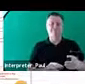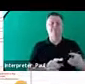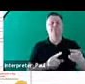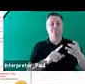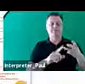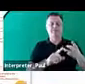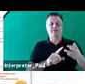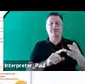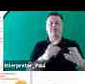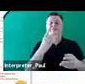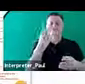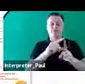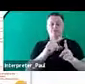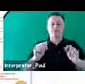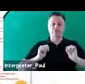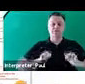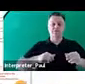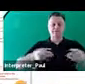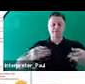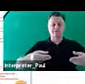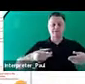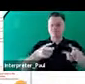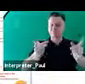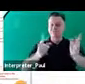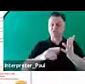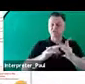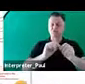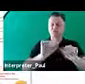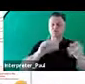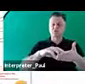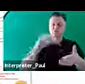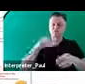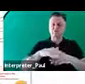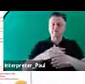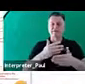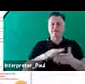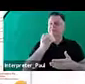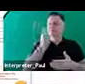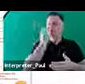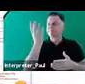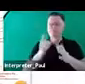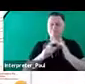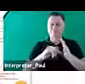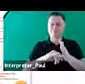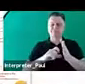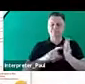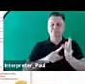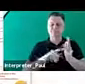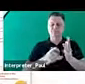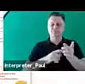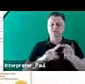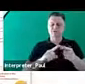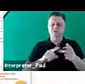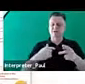packs that you can use with your students to run workshops on disclosure, applying with a disability and accounting for differences,